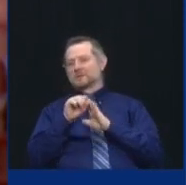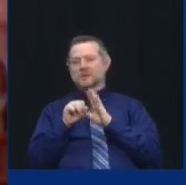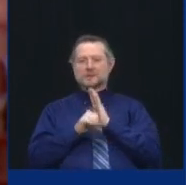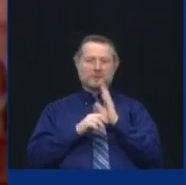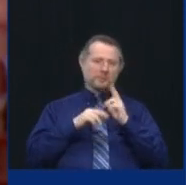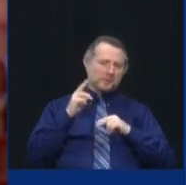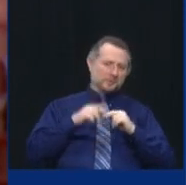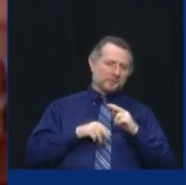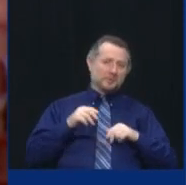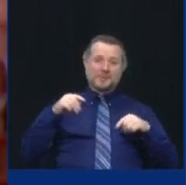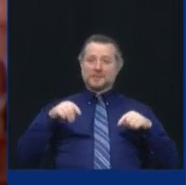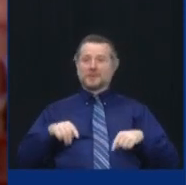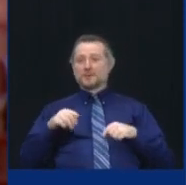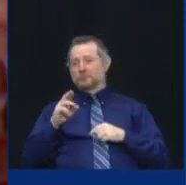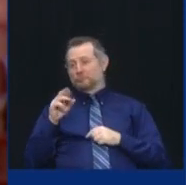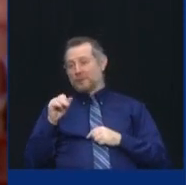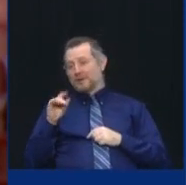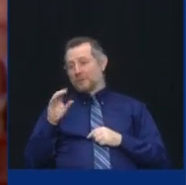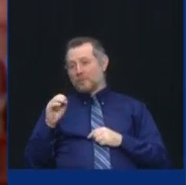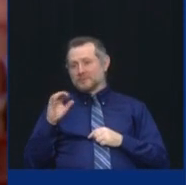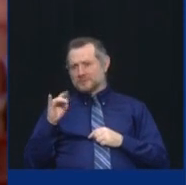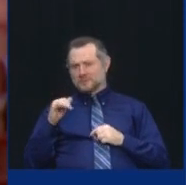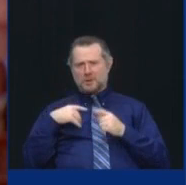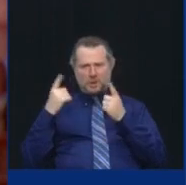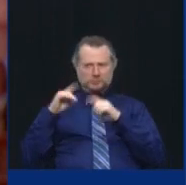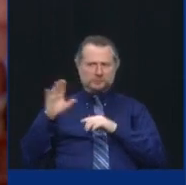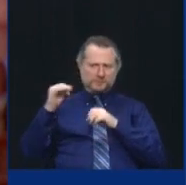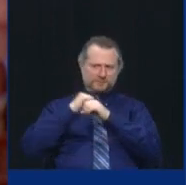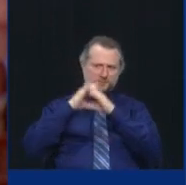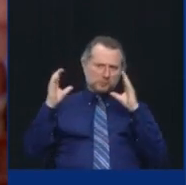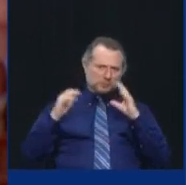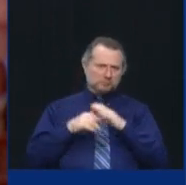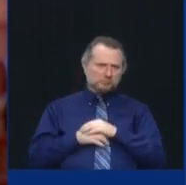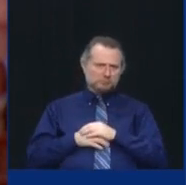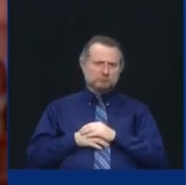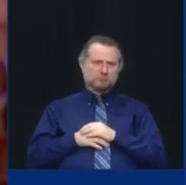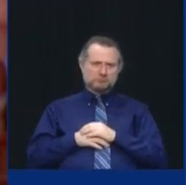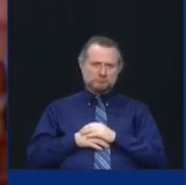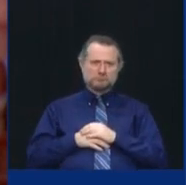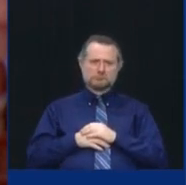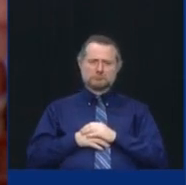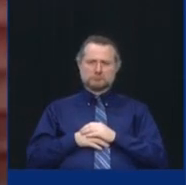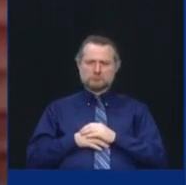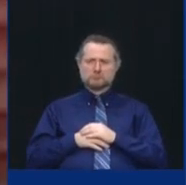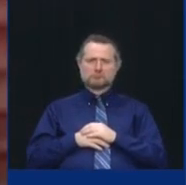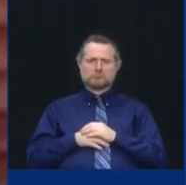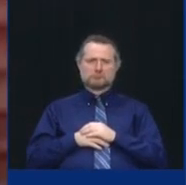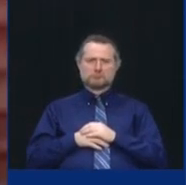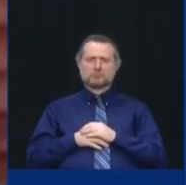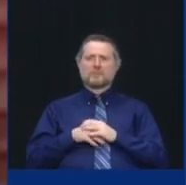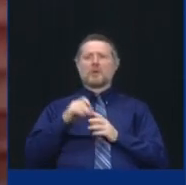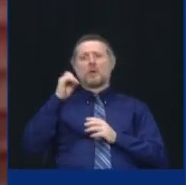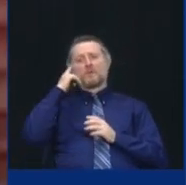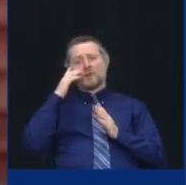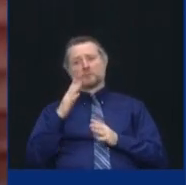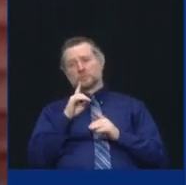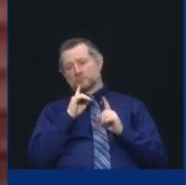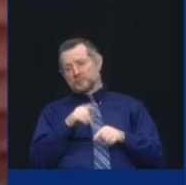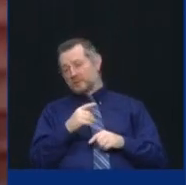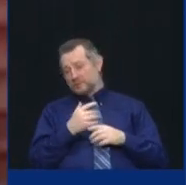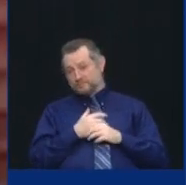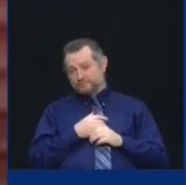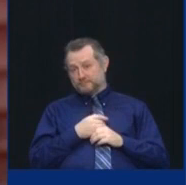Right. I agree with his vision, very much so. And as Mr. Dolan said, we've had very